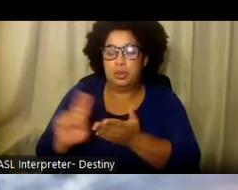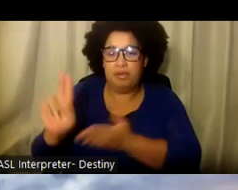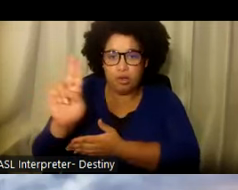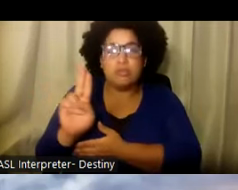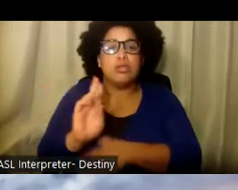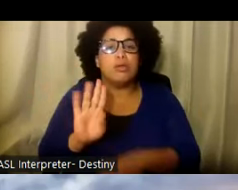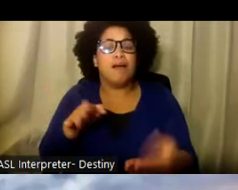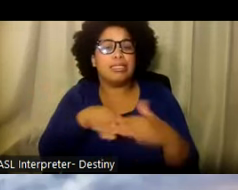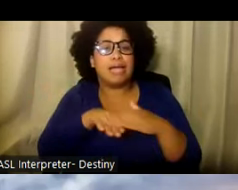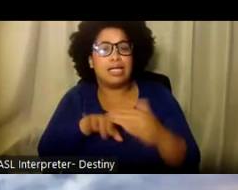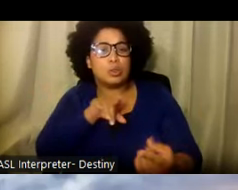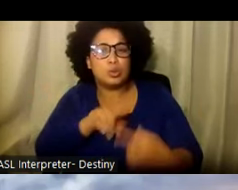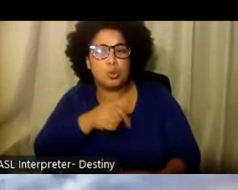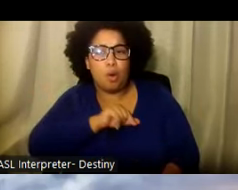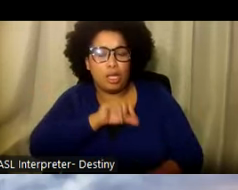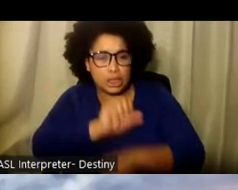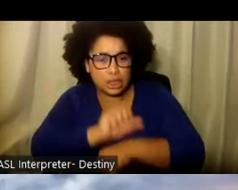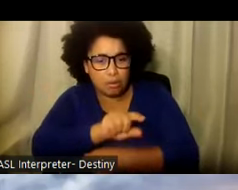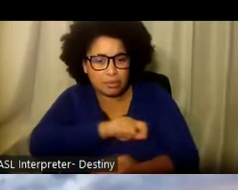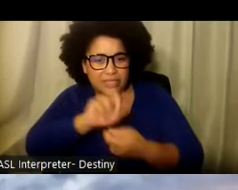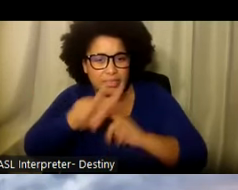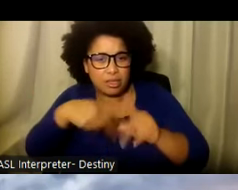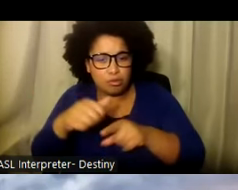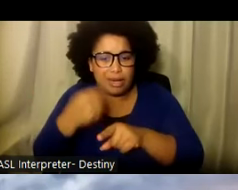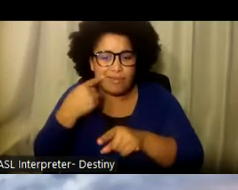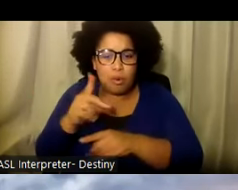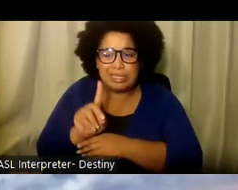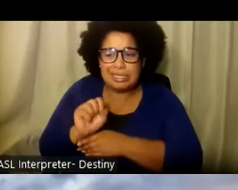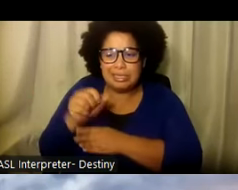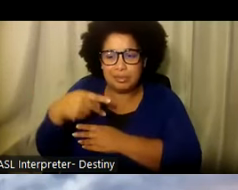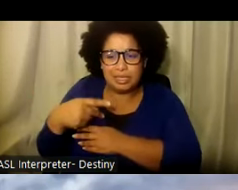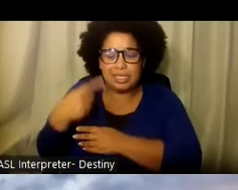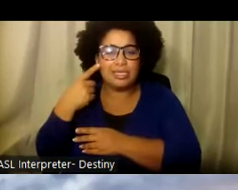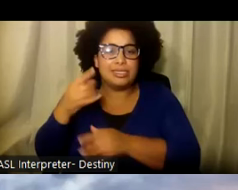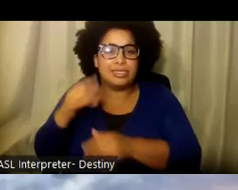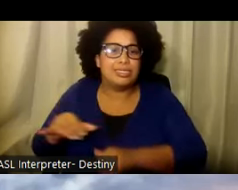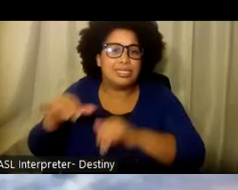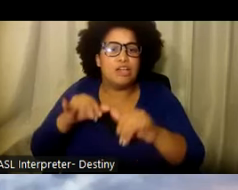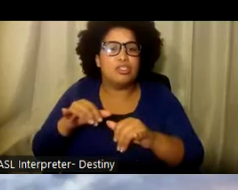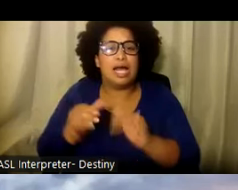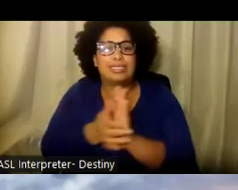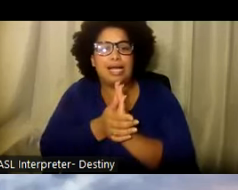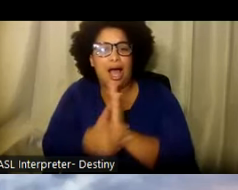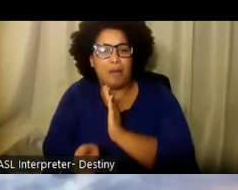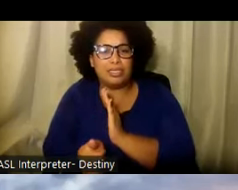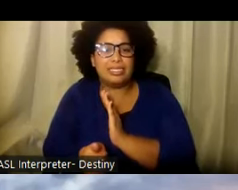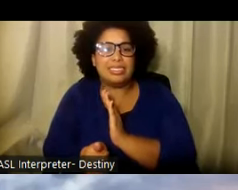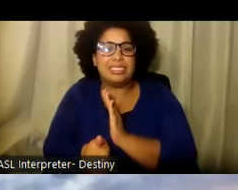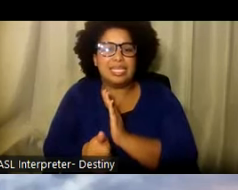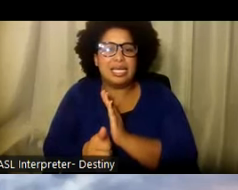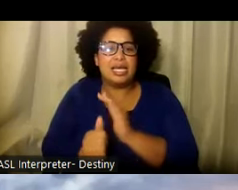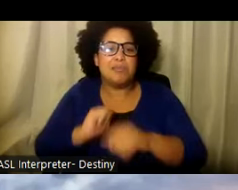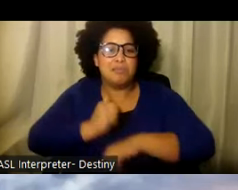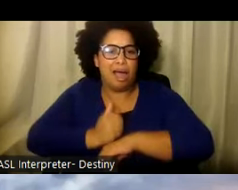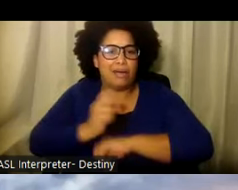provides access to quality job-specific training for DSPs through standardized competency-based training curriculum.